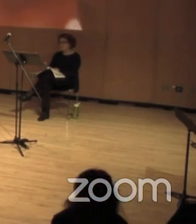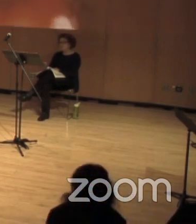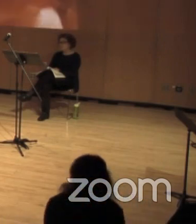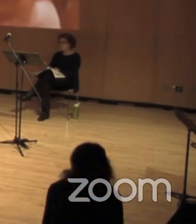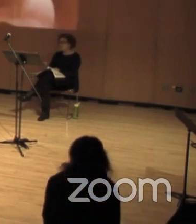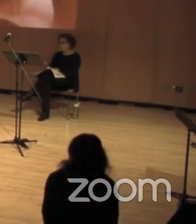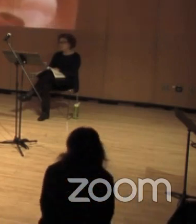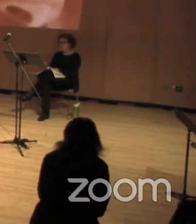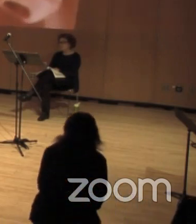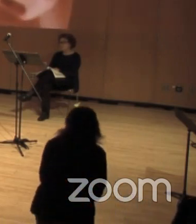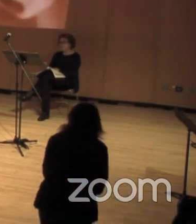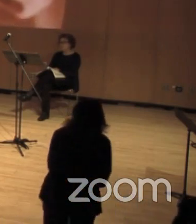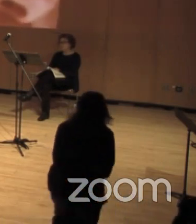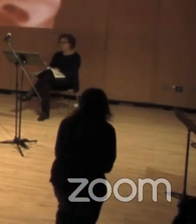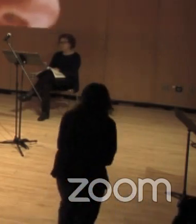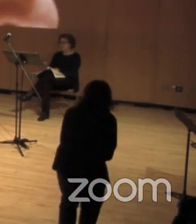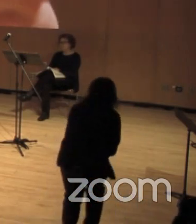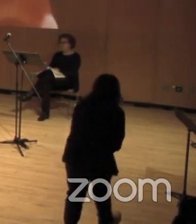stood